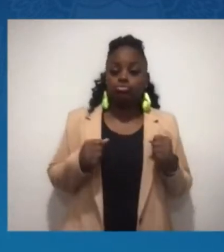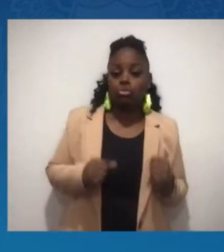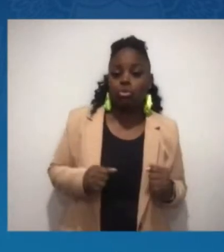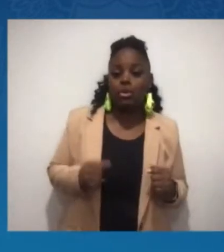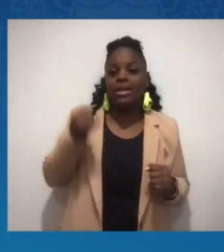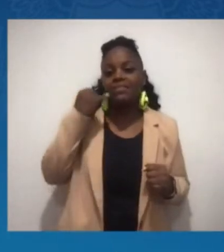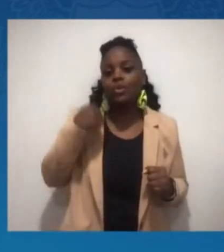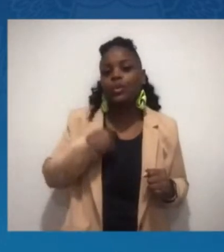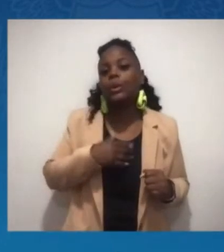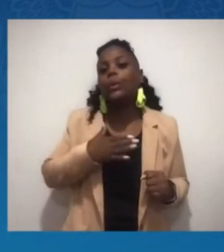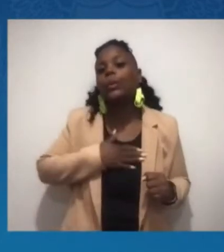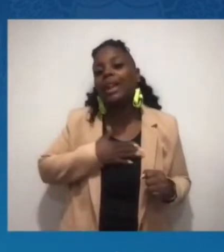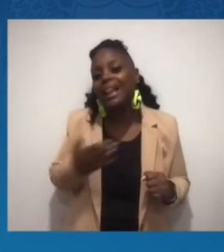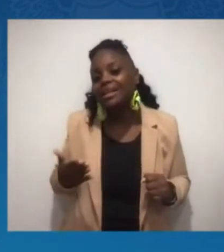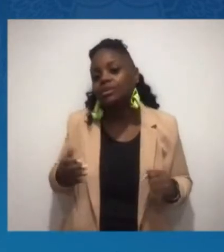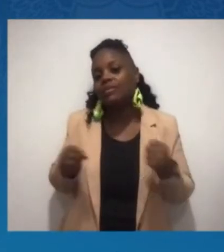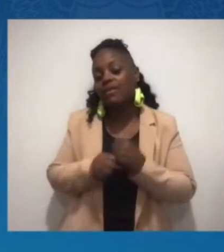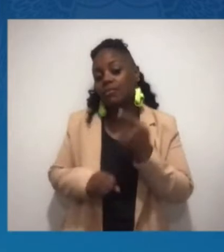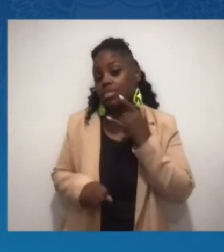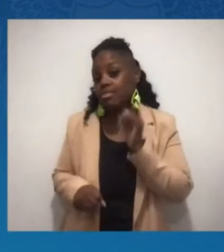Right?